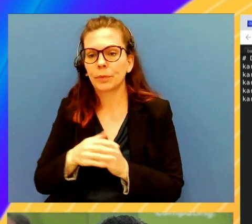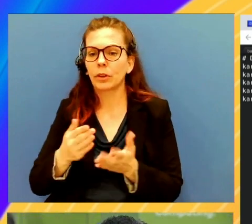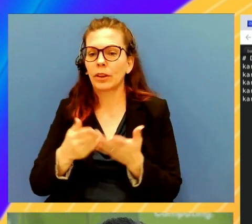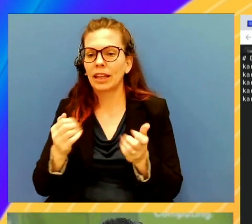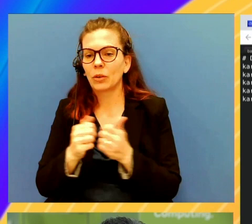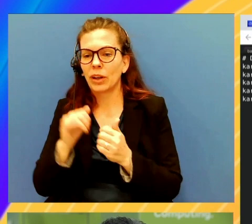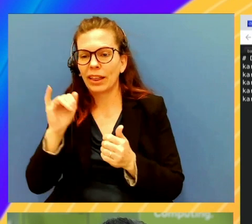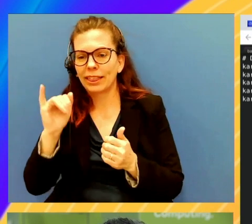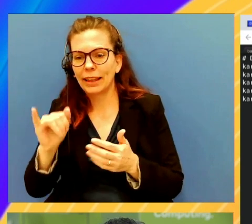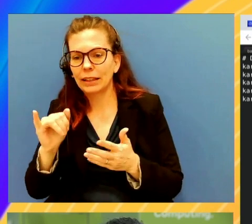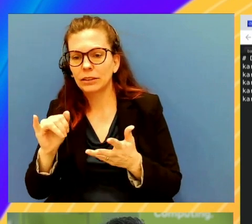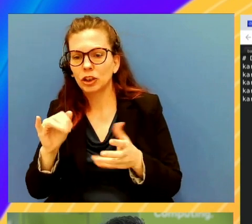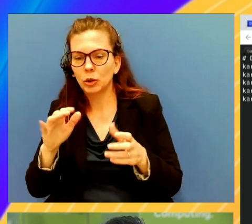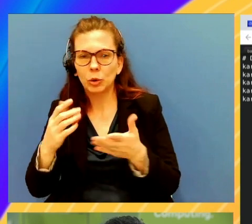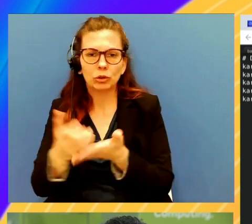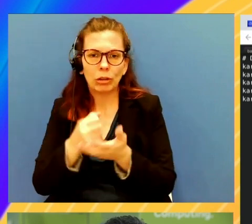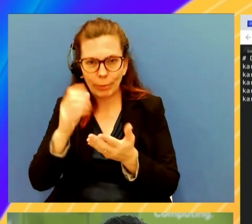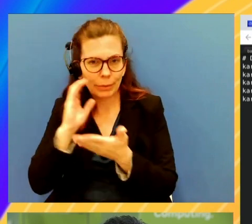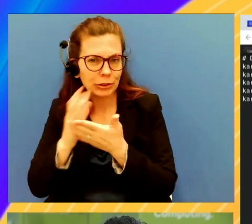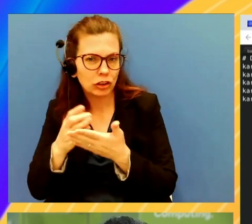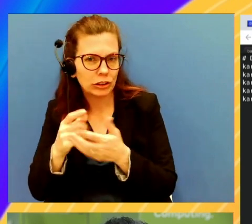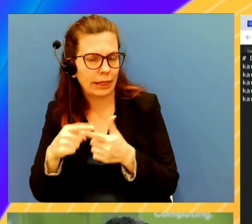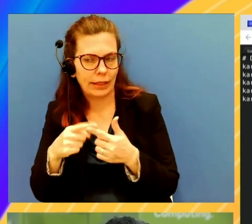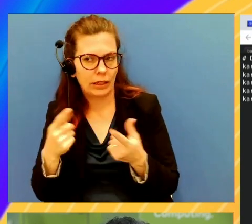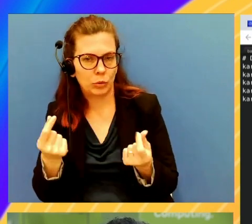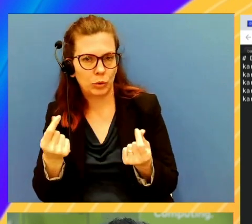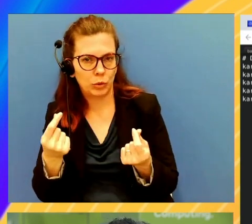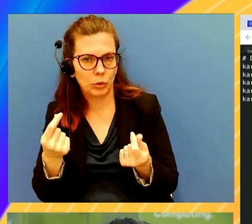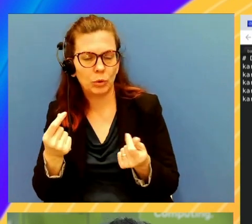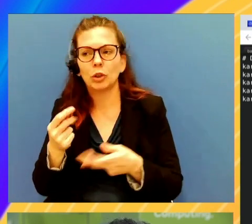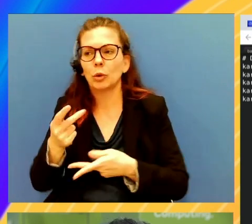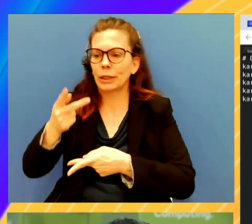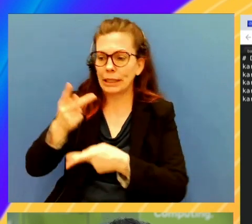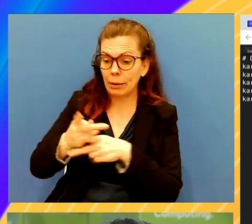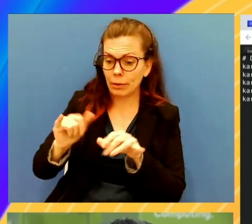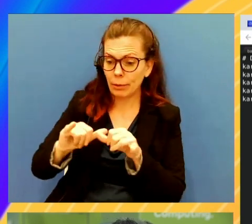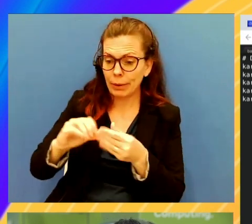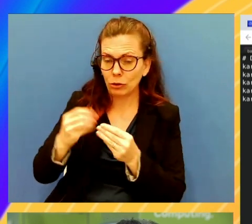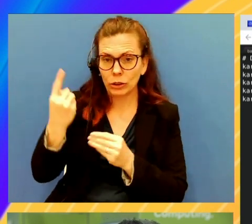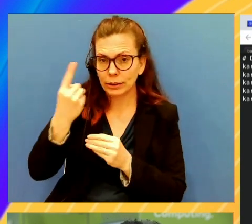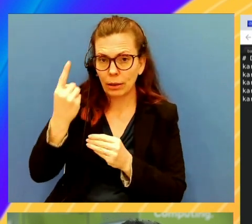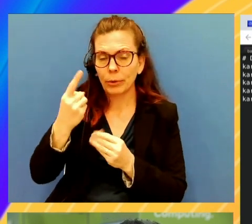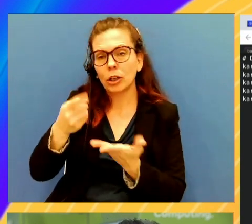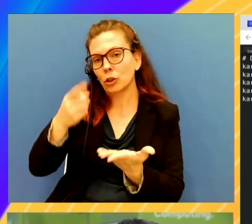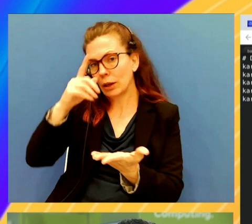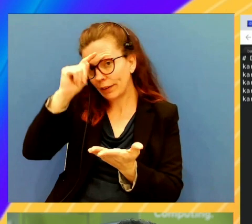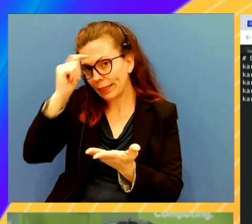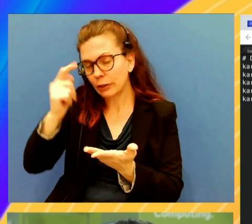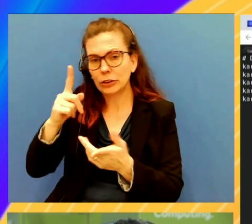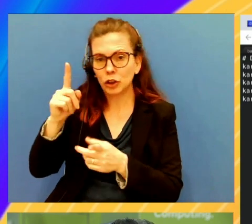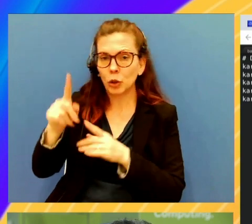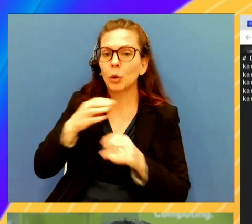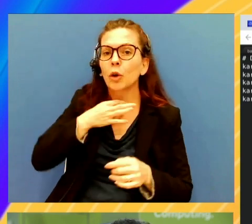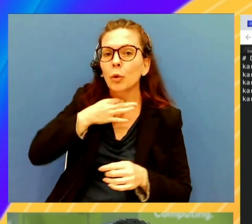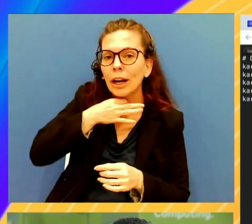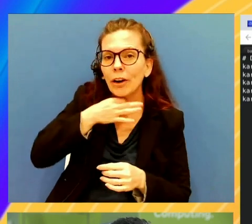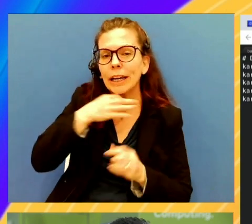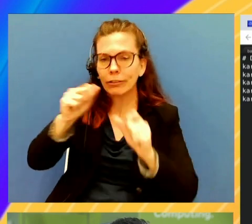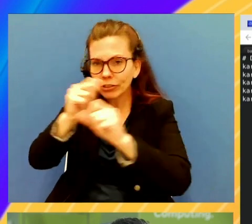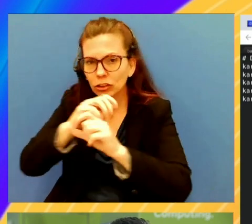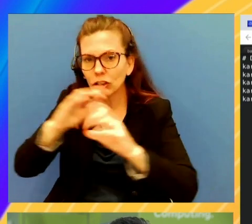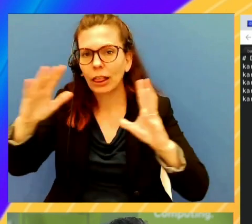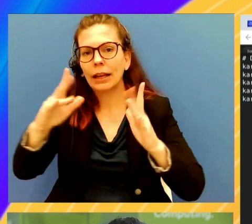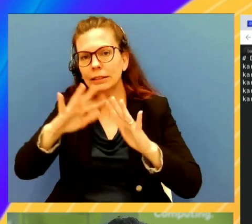and then do what, right? So you have to keep the metrics somewhere. You have to have the ability for you to query those metrics and visualize and alert and all of that